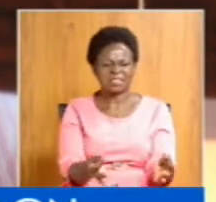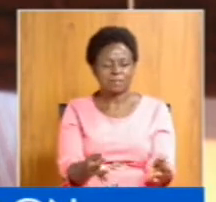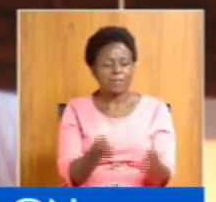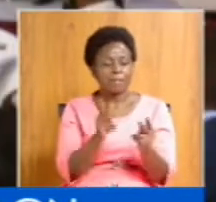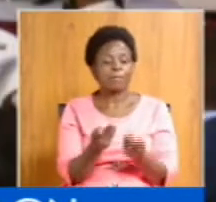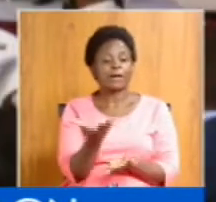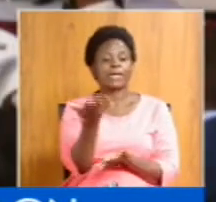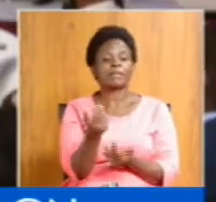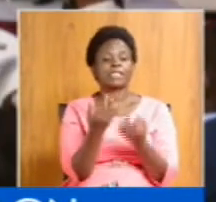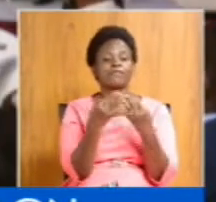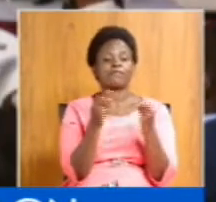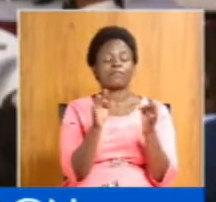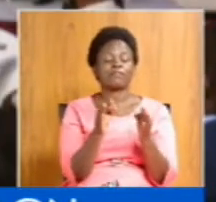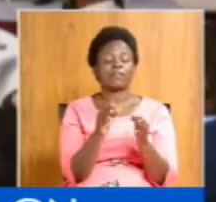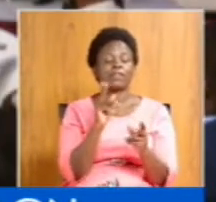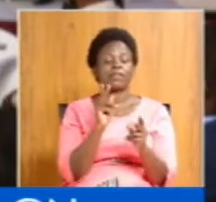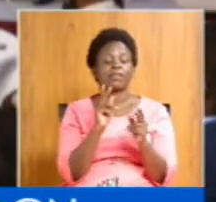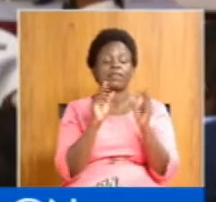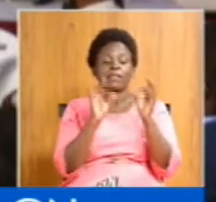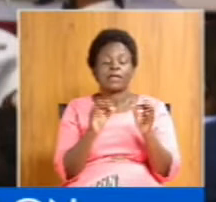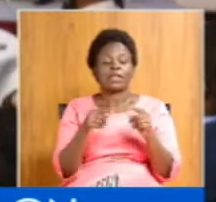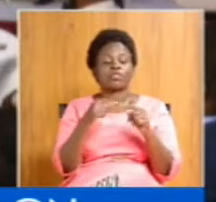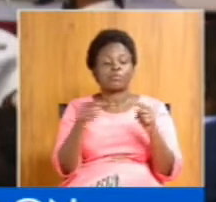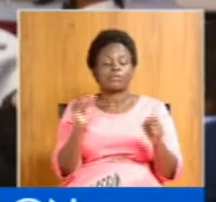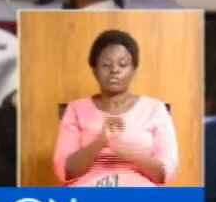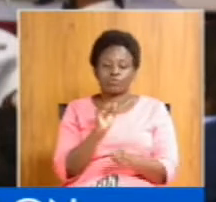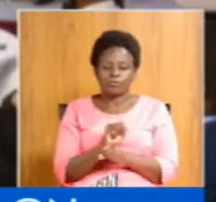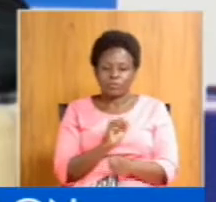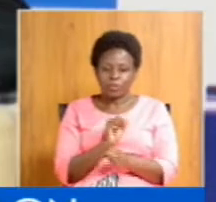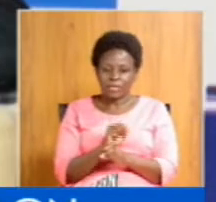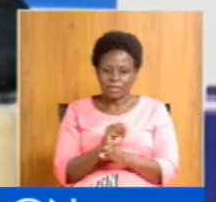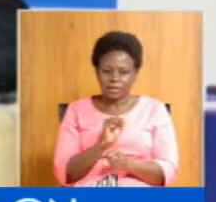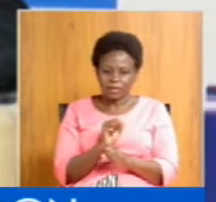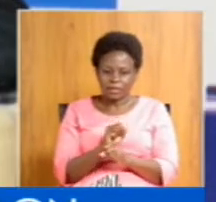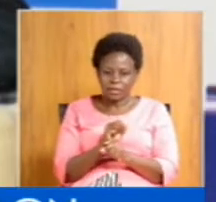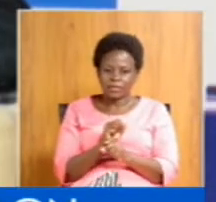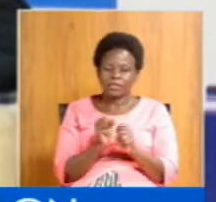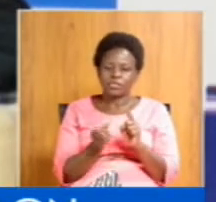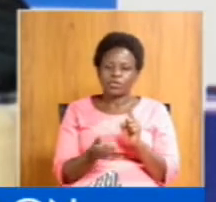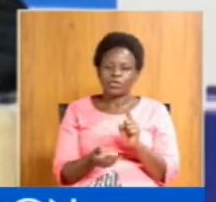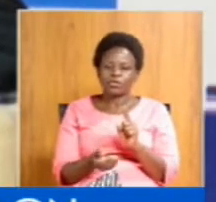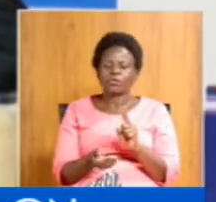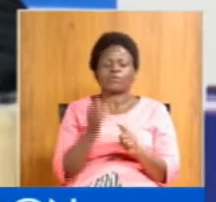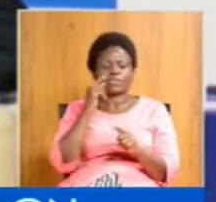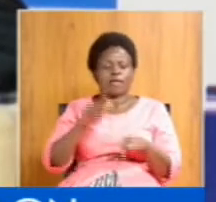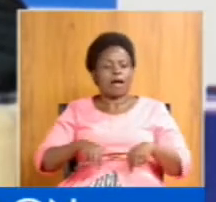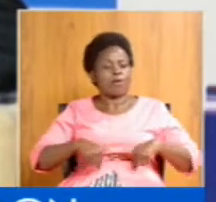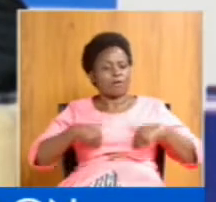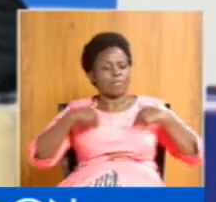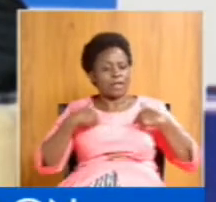expecting free things as opposed to working to get their survival.